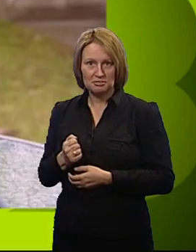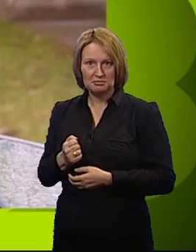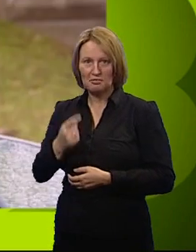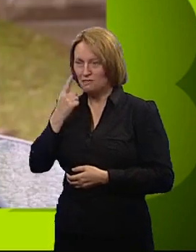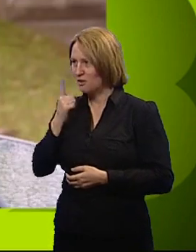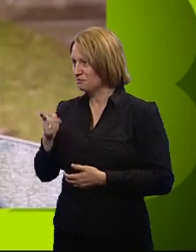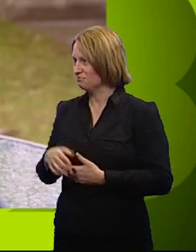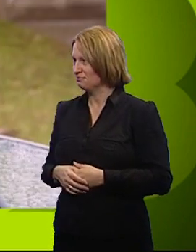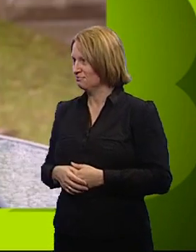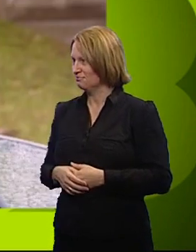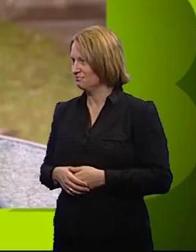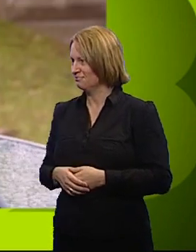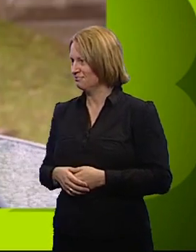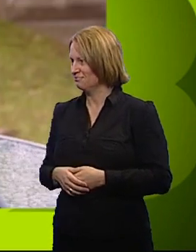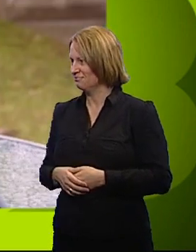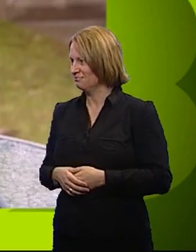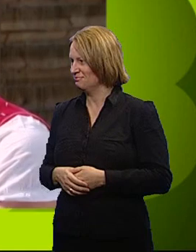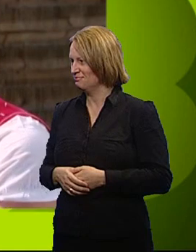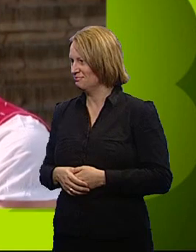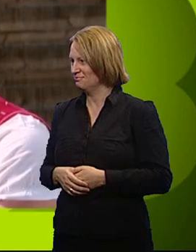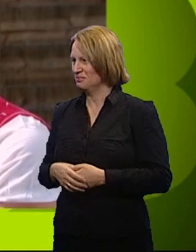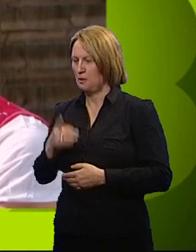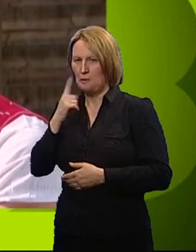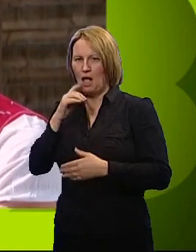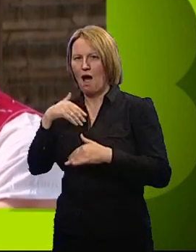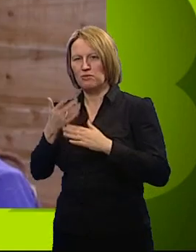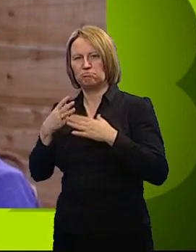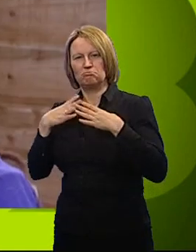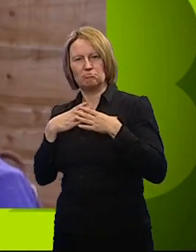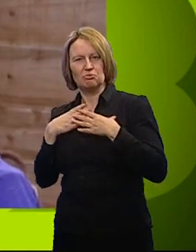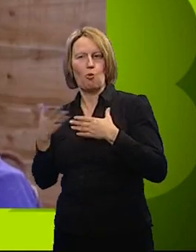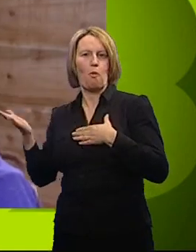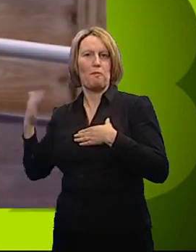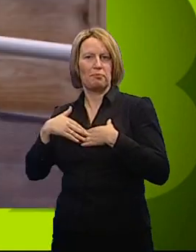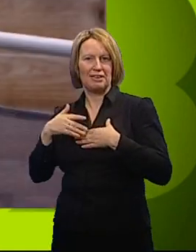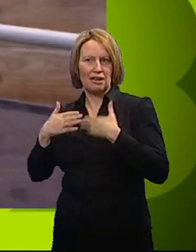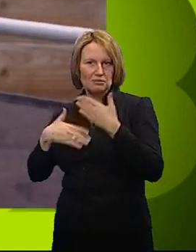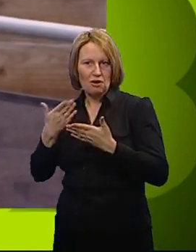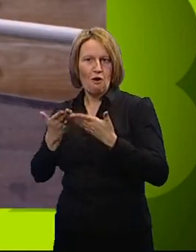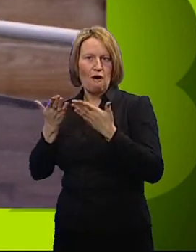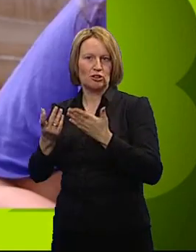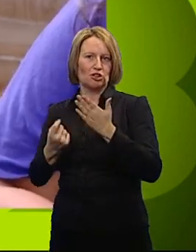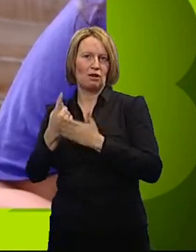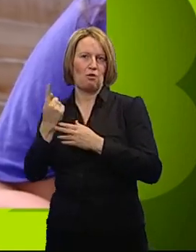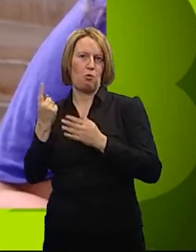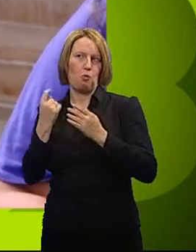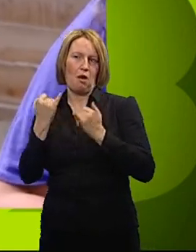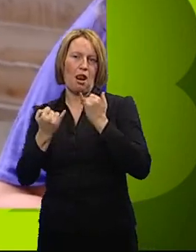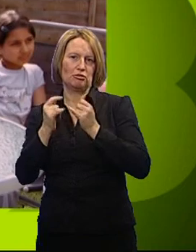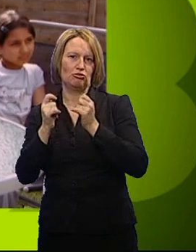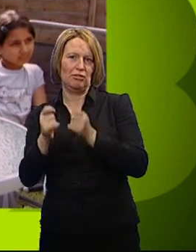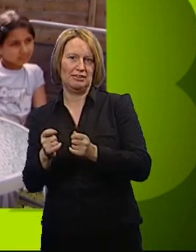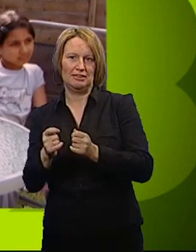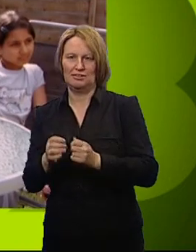booked. I'm going to pop back up during your break, see how you're getting on, and offer you the chance to win